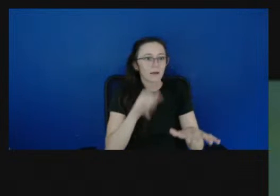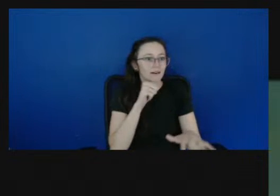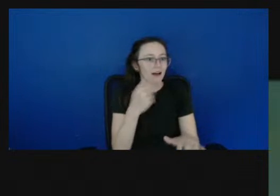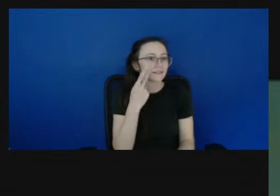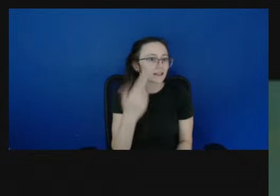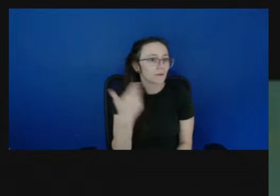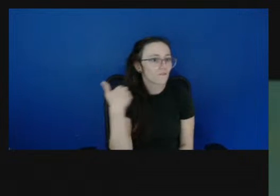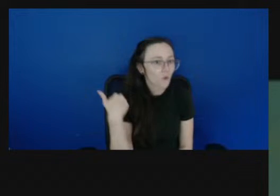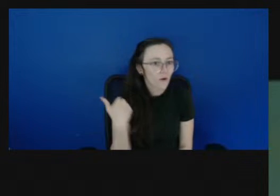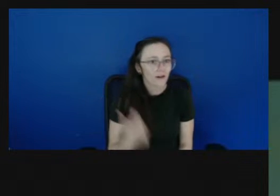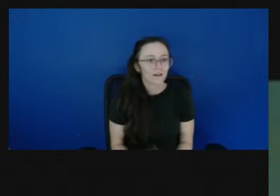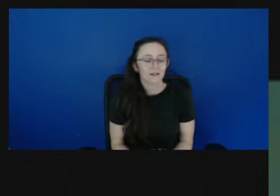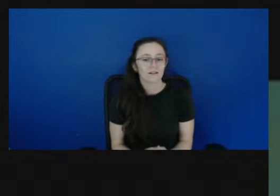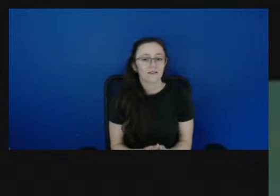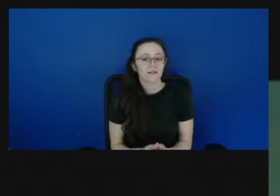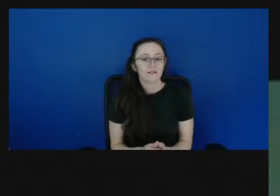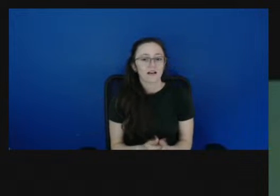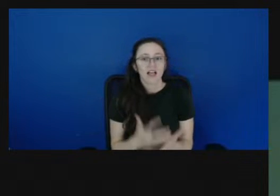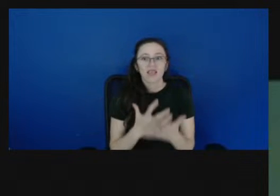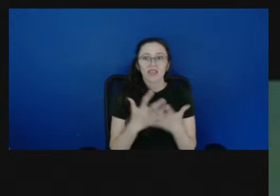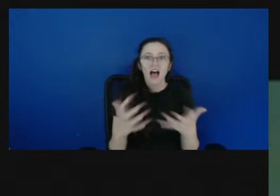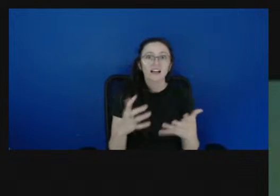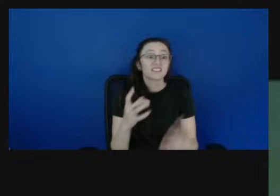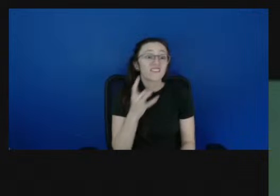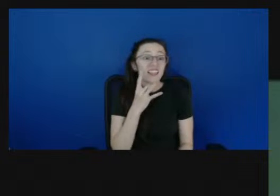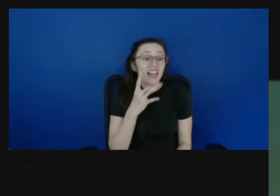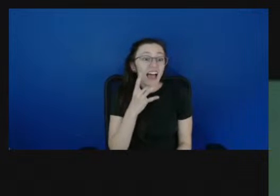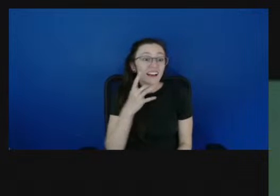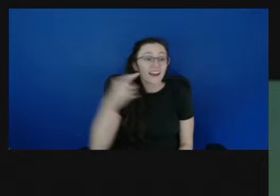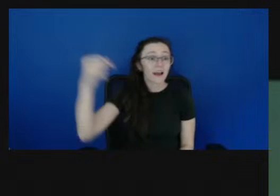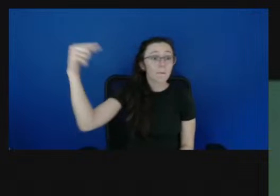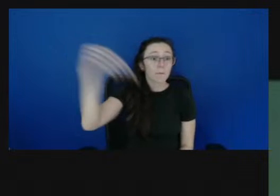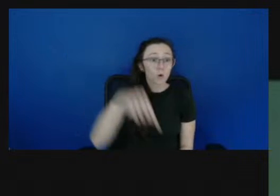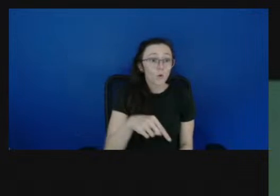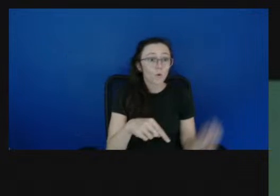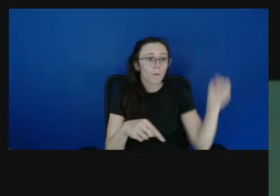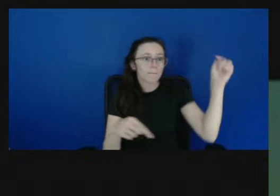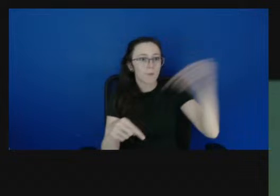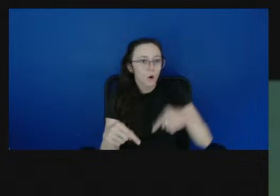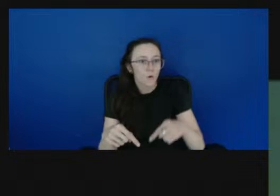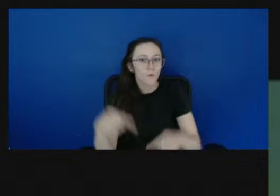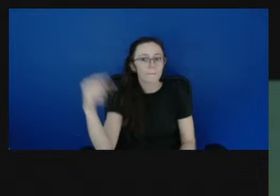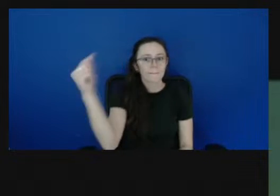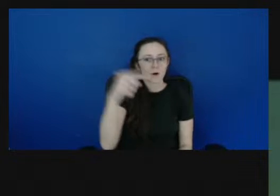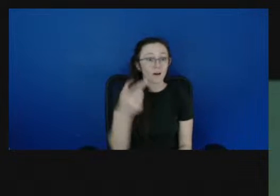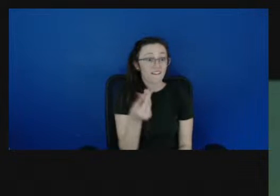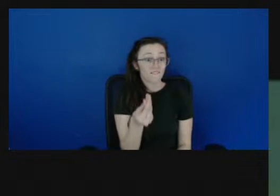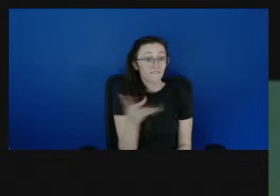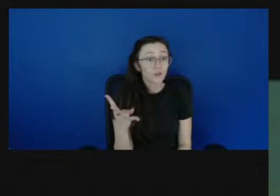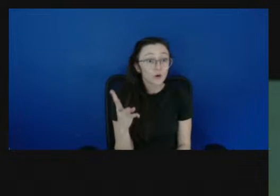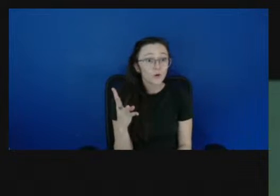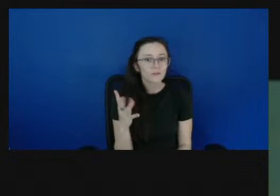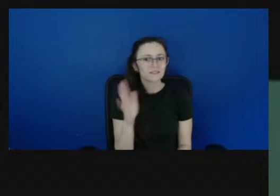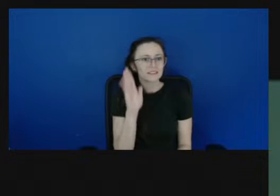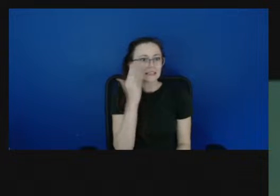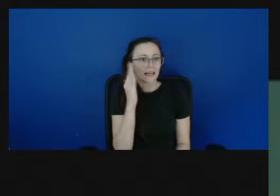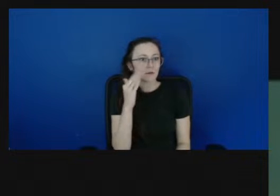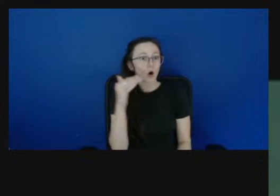thunder boomed out, and long flashes of lightning stabbed into the sides of the mountain. Several of these seemed to descend directly into the